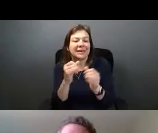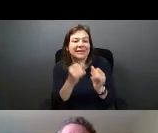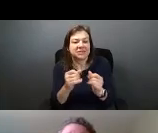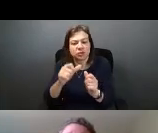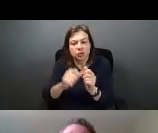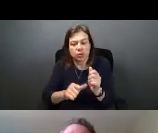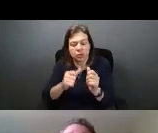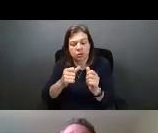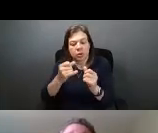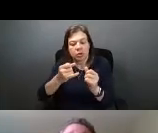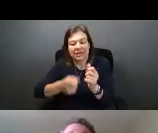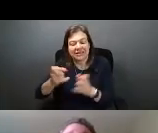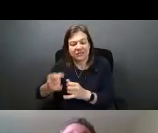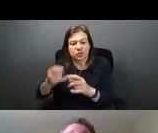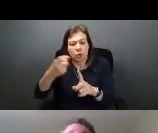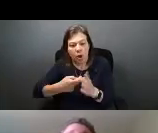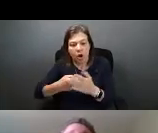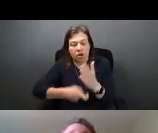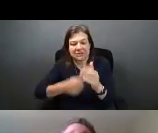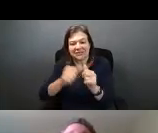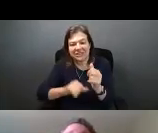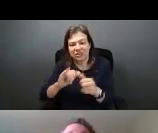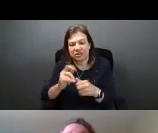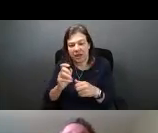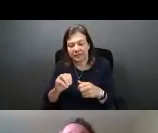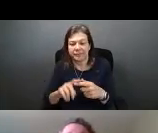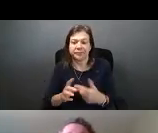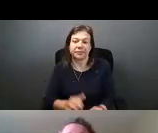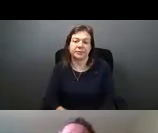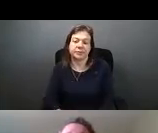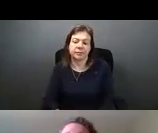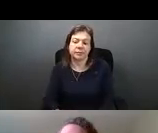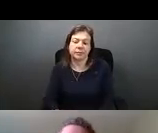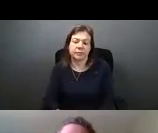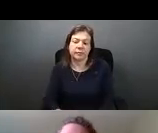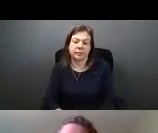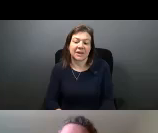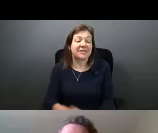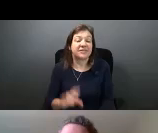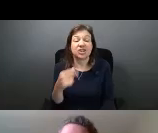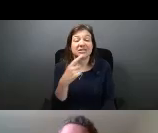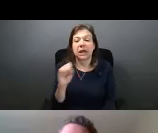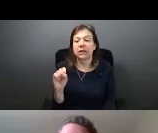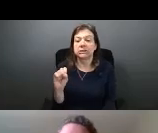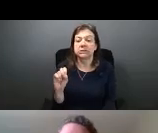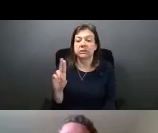item. Once again, if we just see supplies and no list